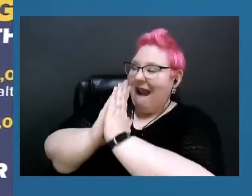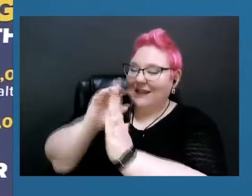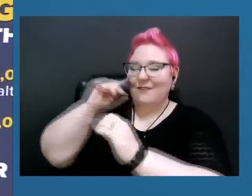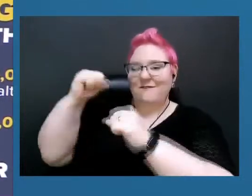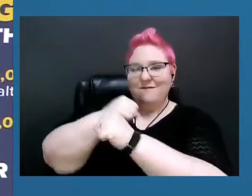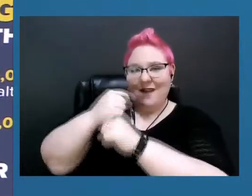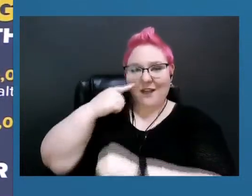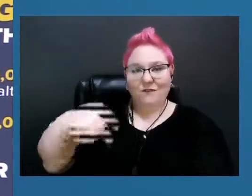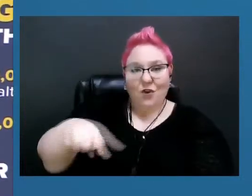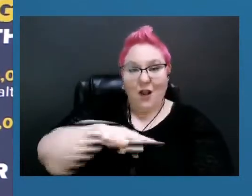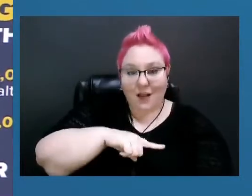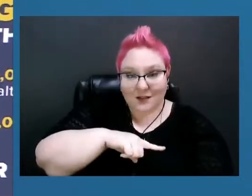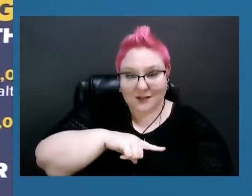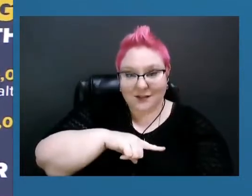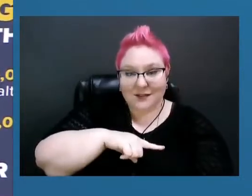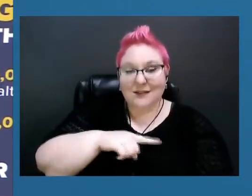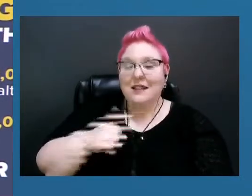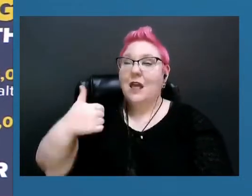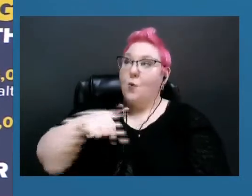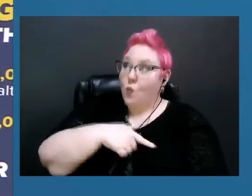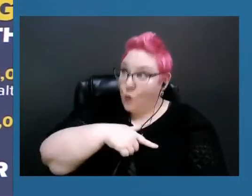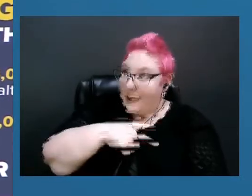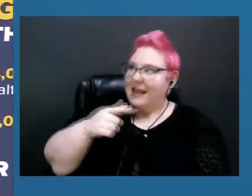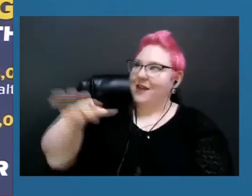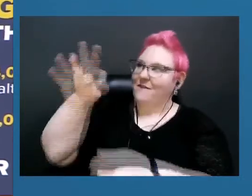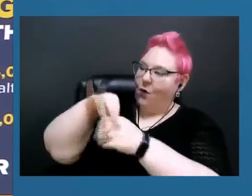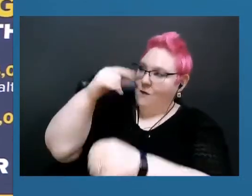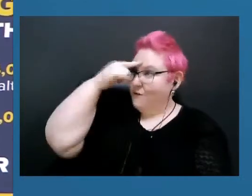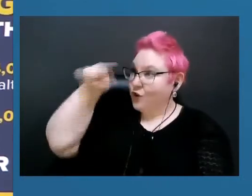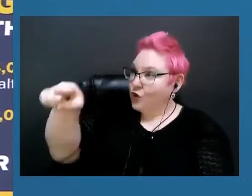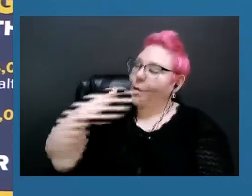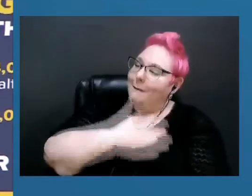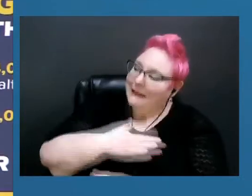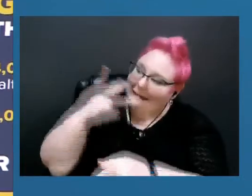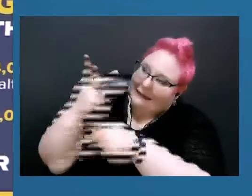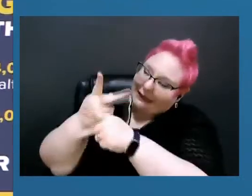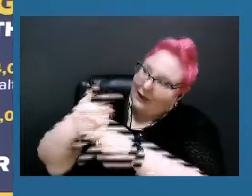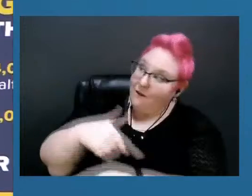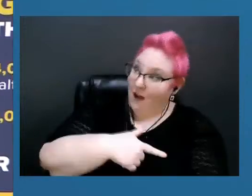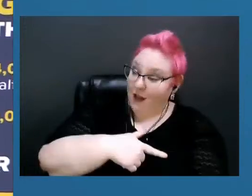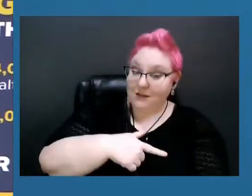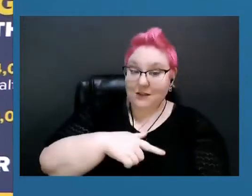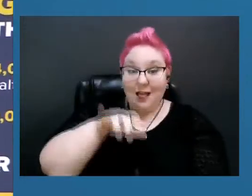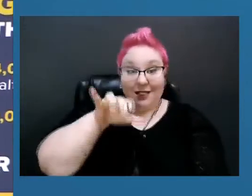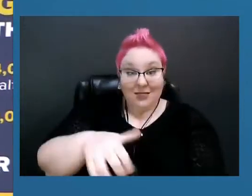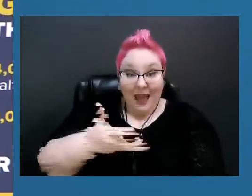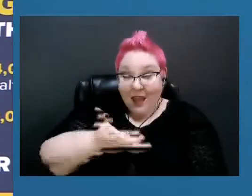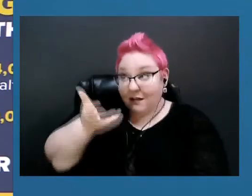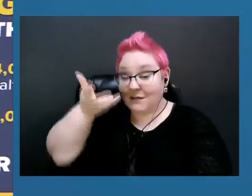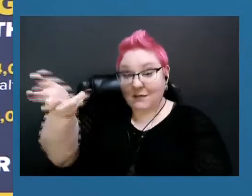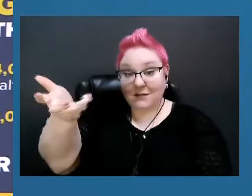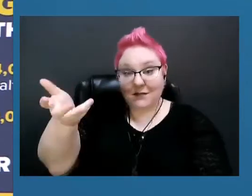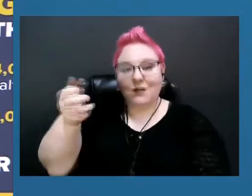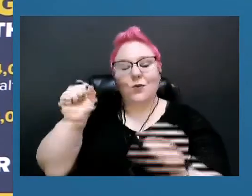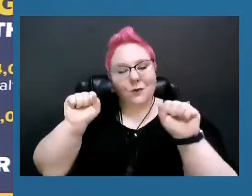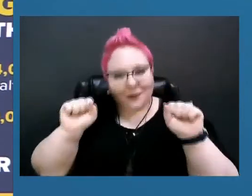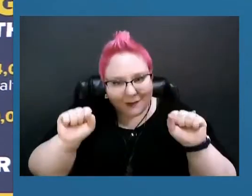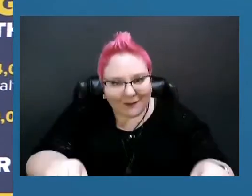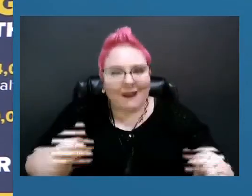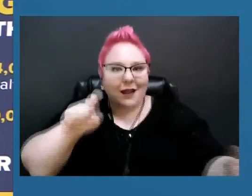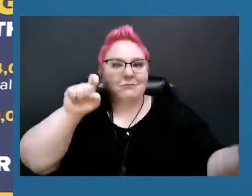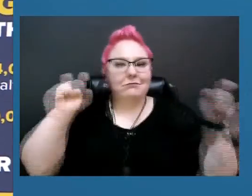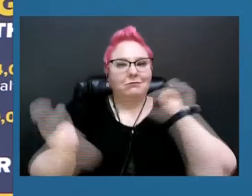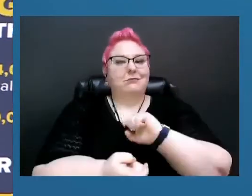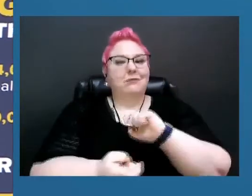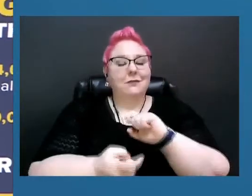it. We put you in office. Now, please take care of us. We can have the most extraordinary change of events that will not just